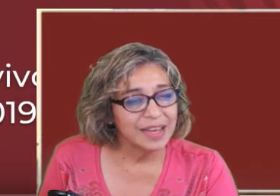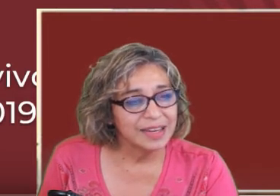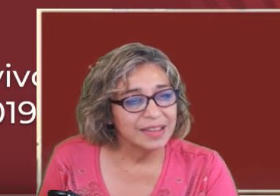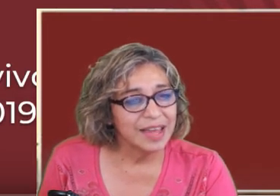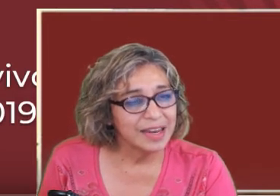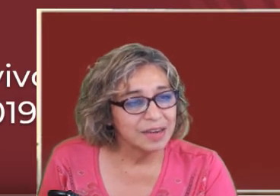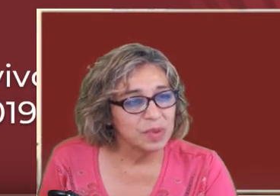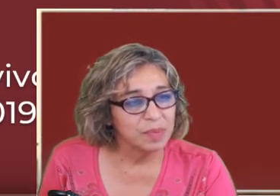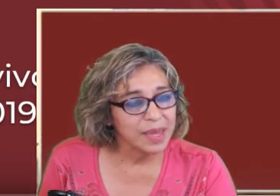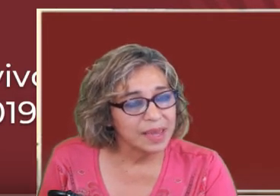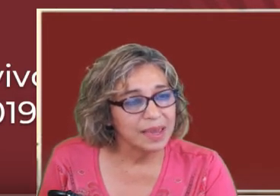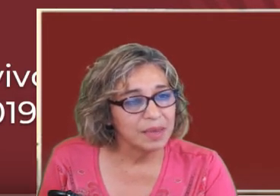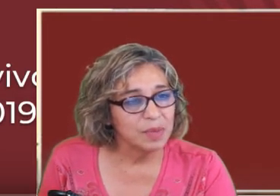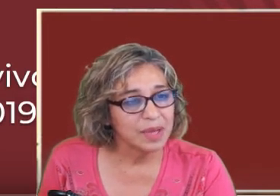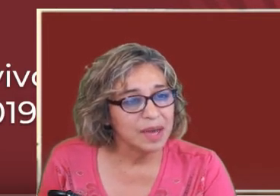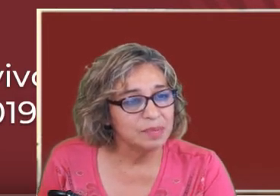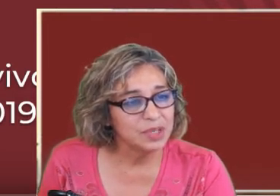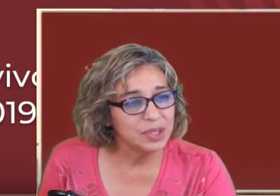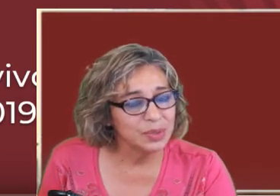that